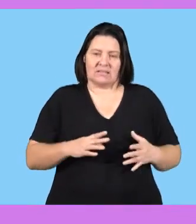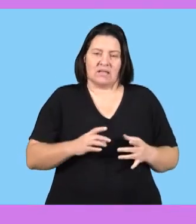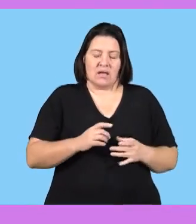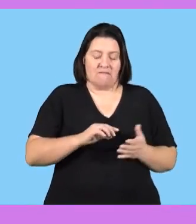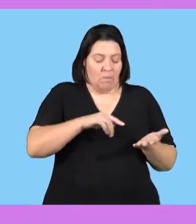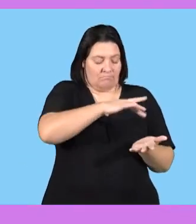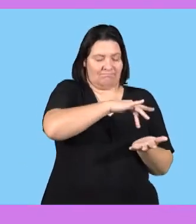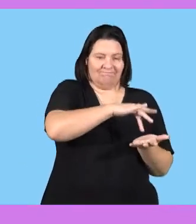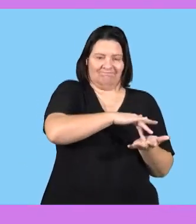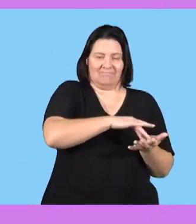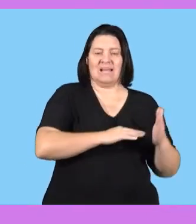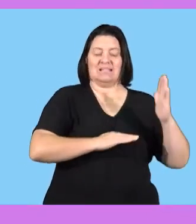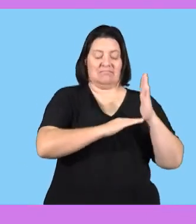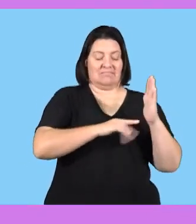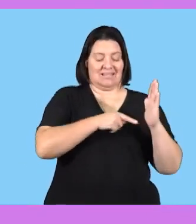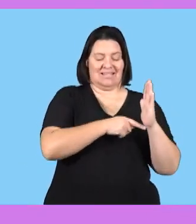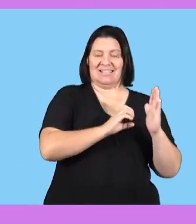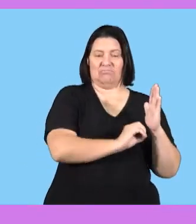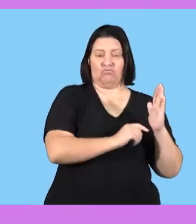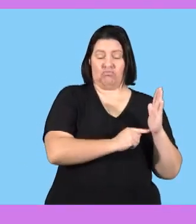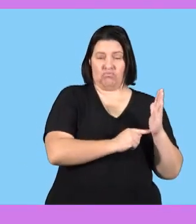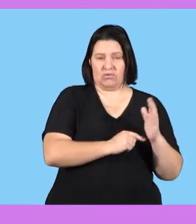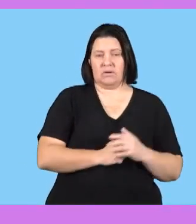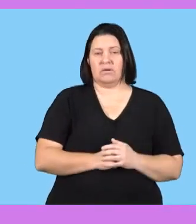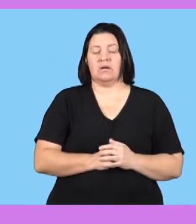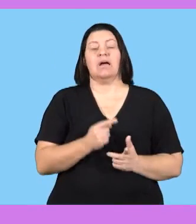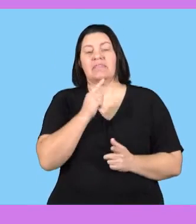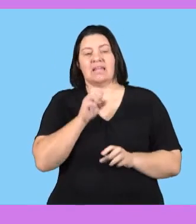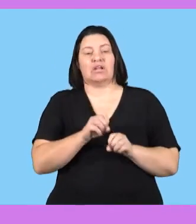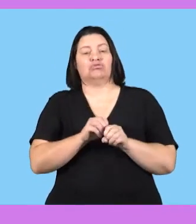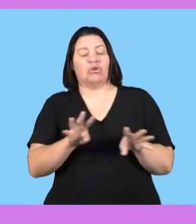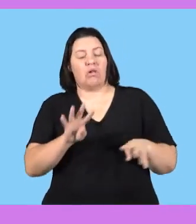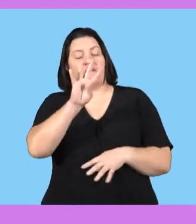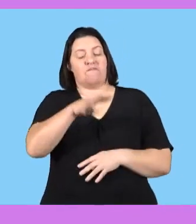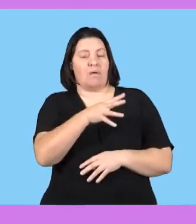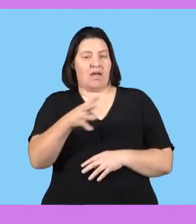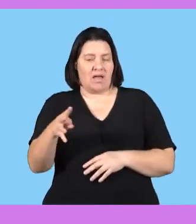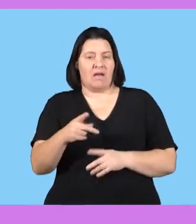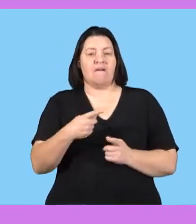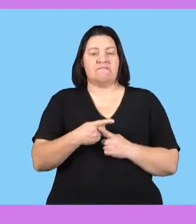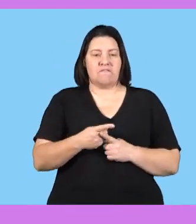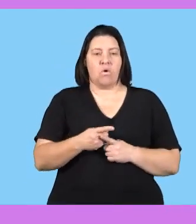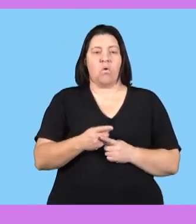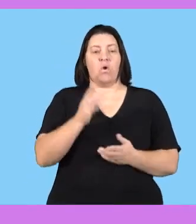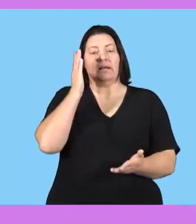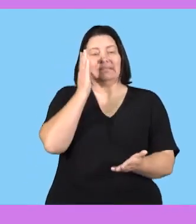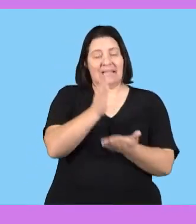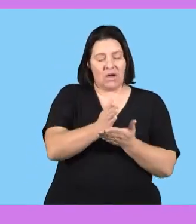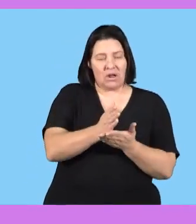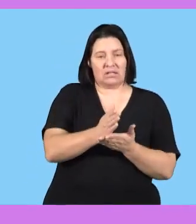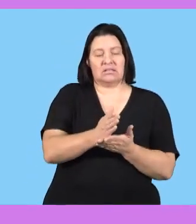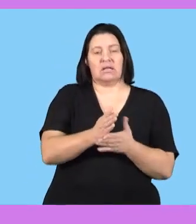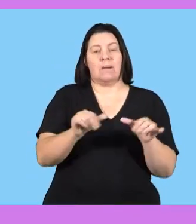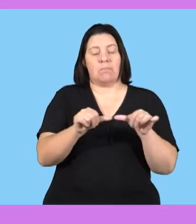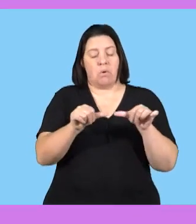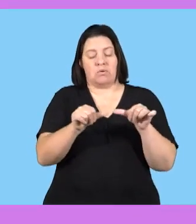origin. And the other fact is that there's the general formula for a direct proportion linear